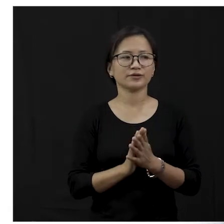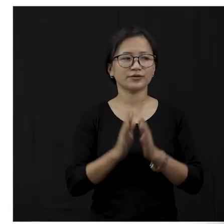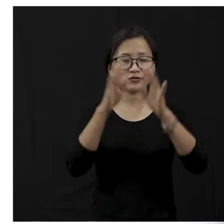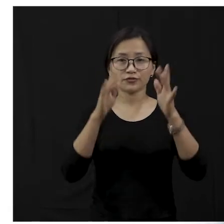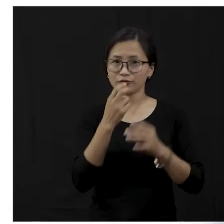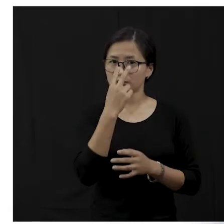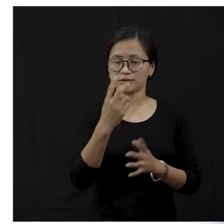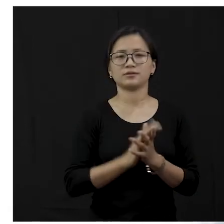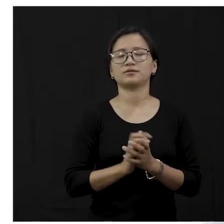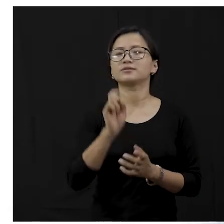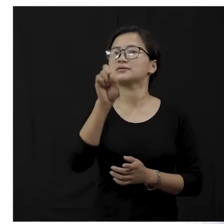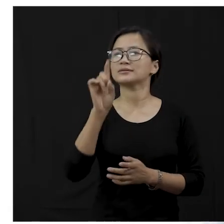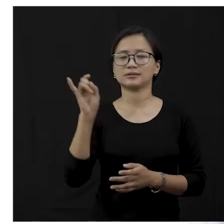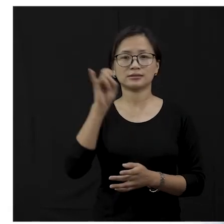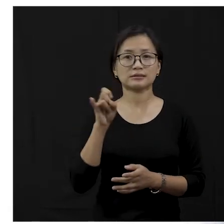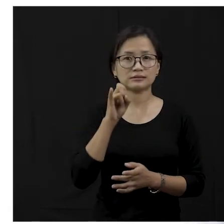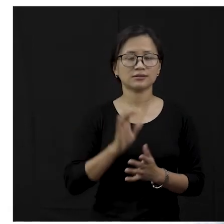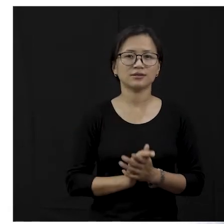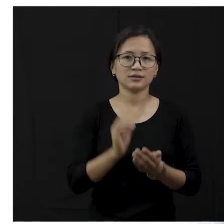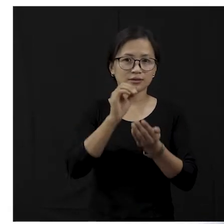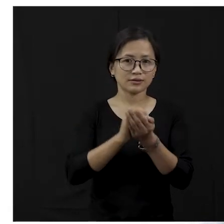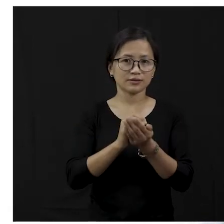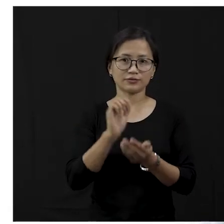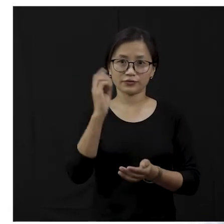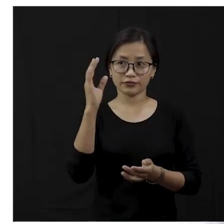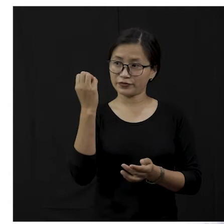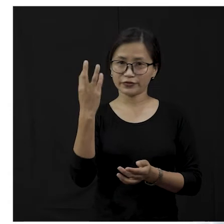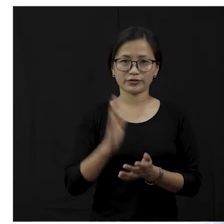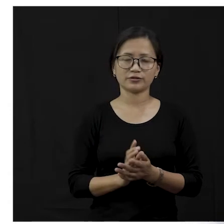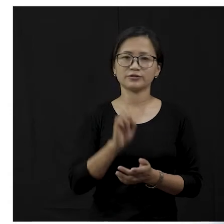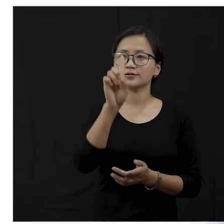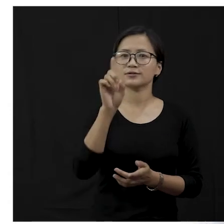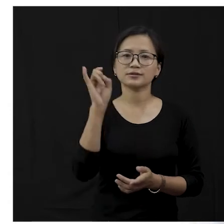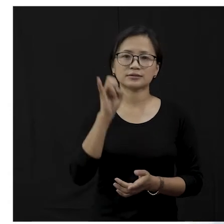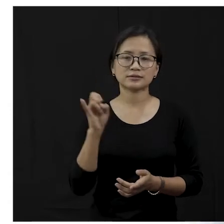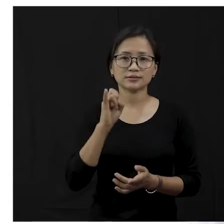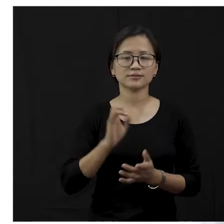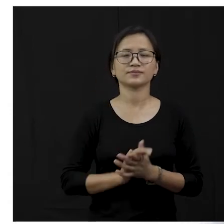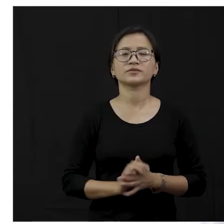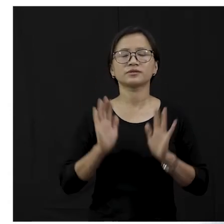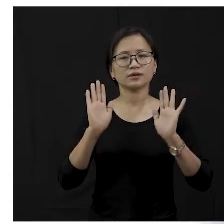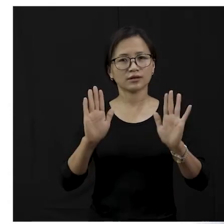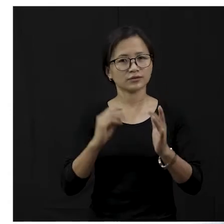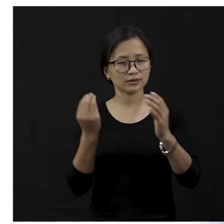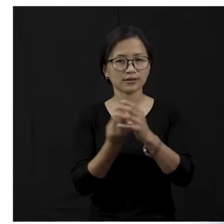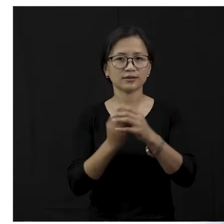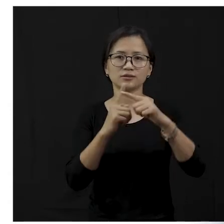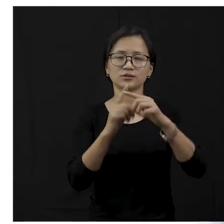on 16. Okay? Keep your finger on 16. Then you have to